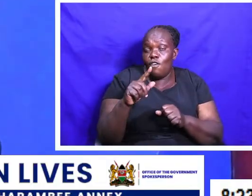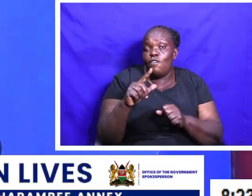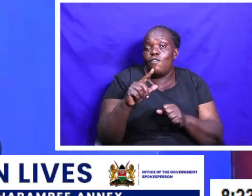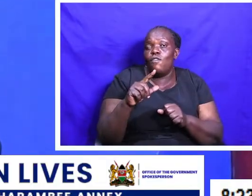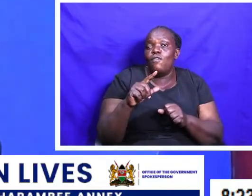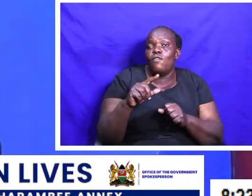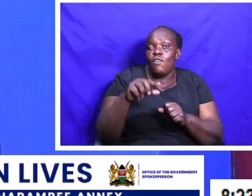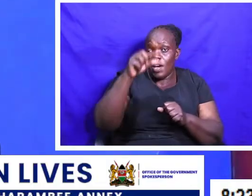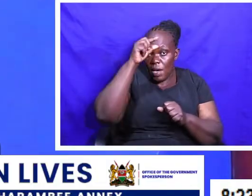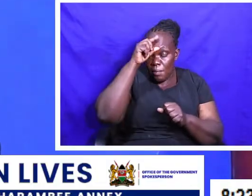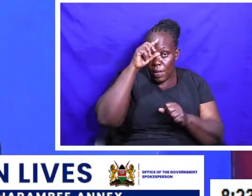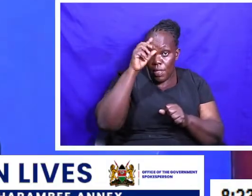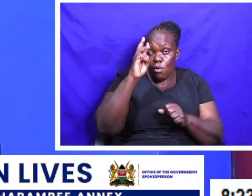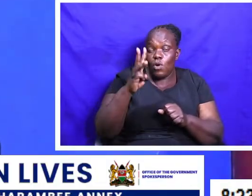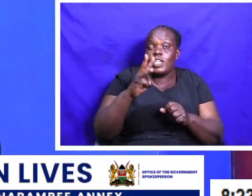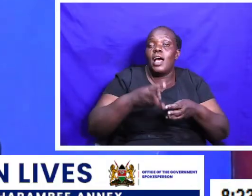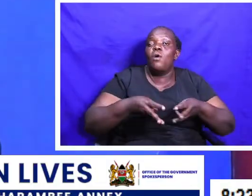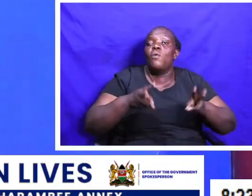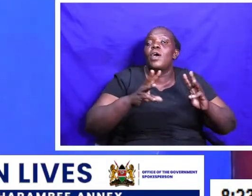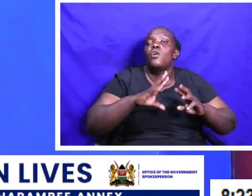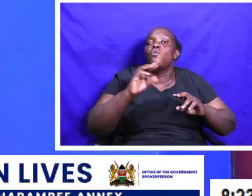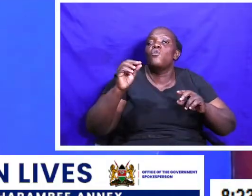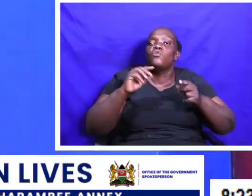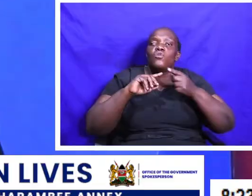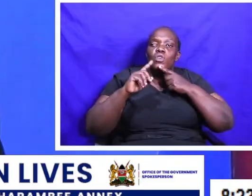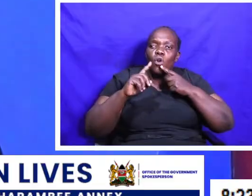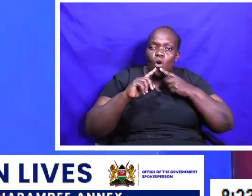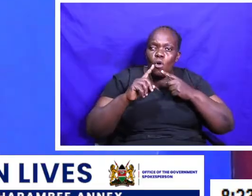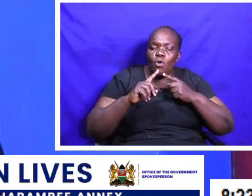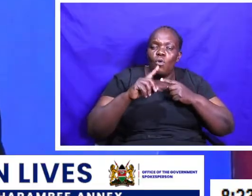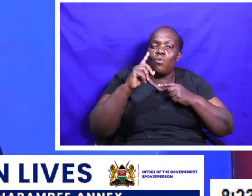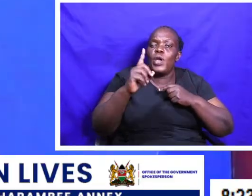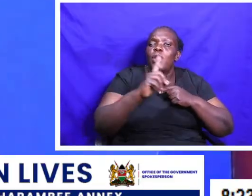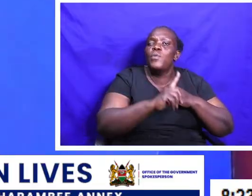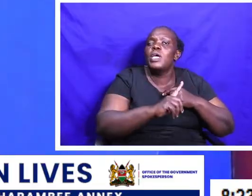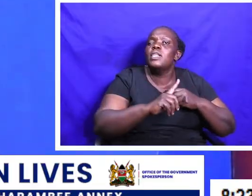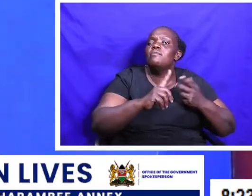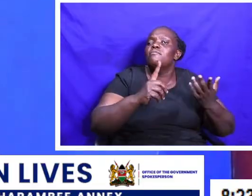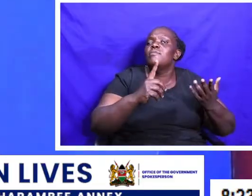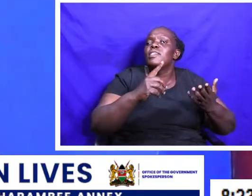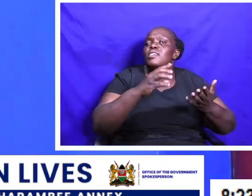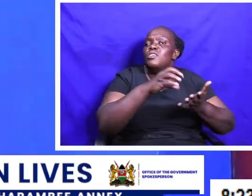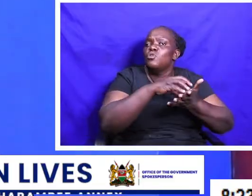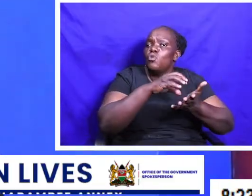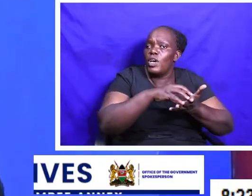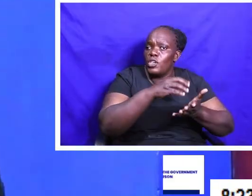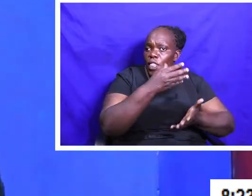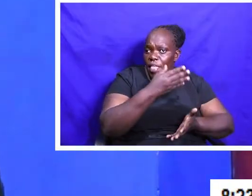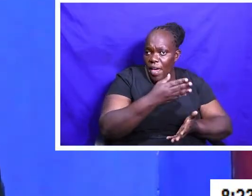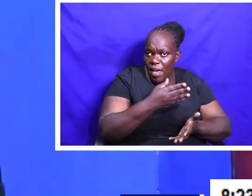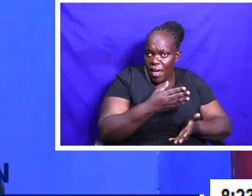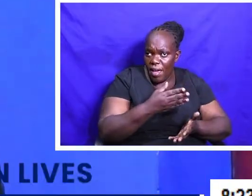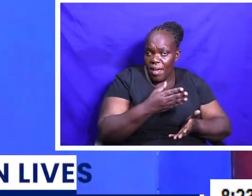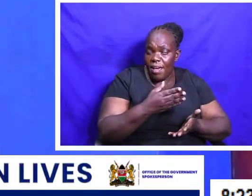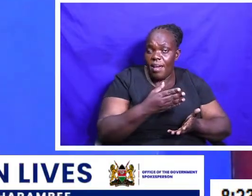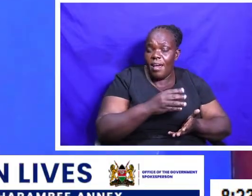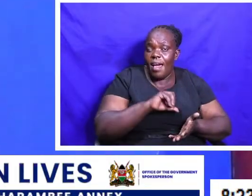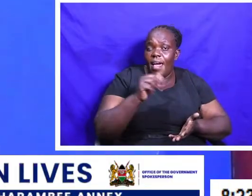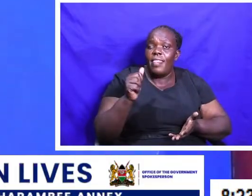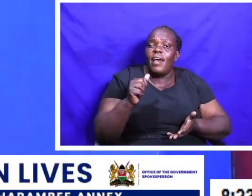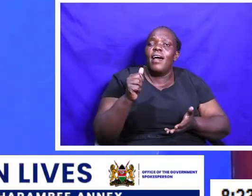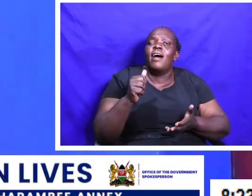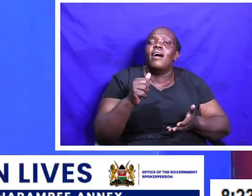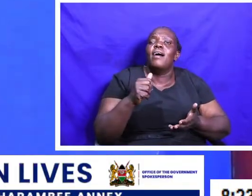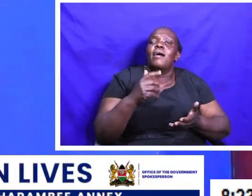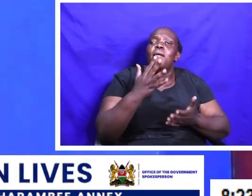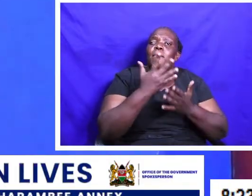for gas. There's a way they were going to solve some. It was a win-win situation for both of them. And then there was something to